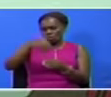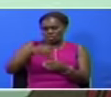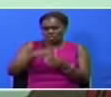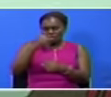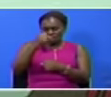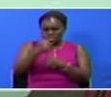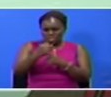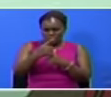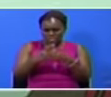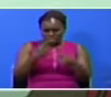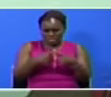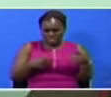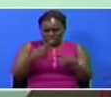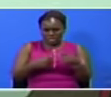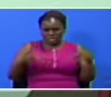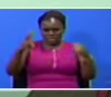7 years, a vehicle,